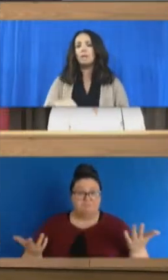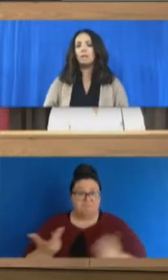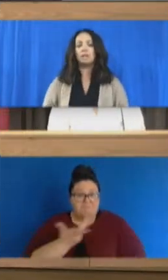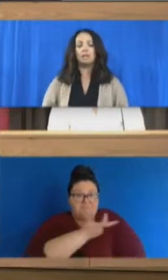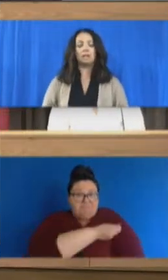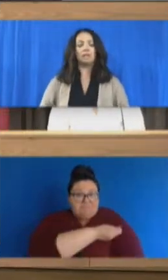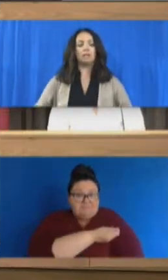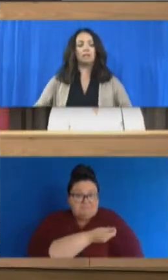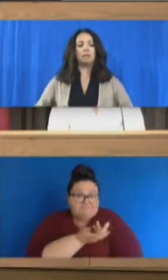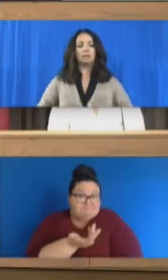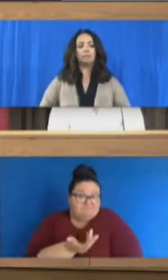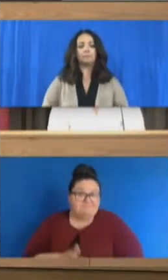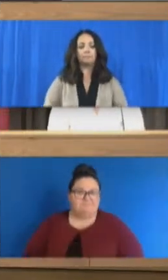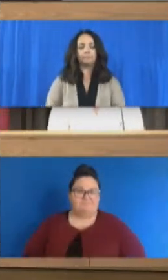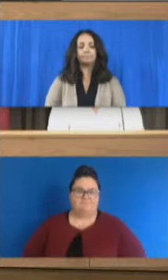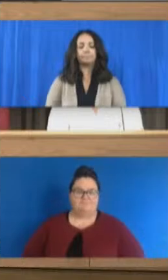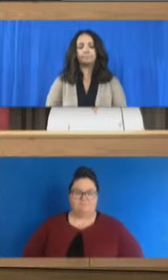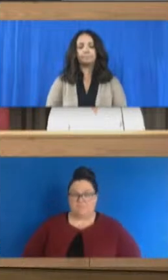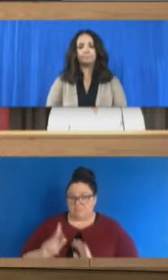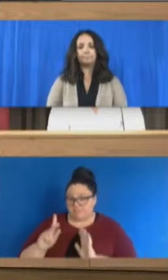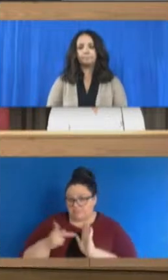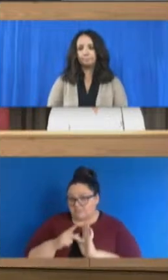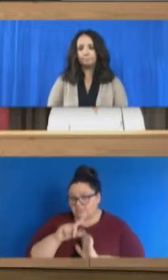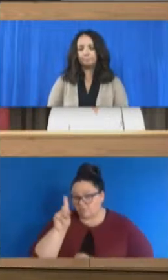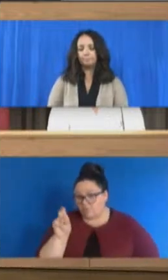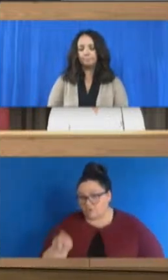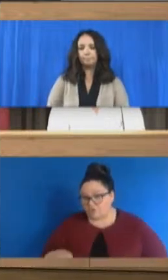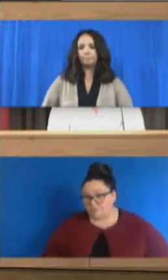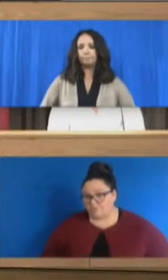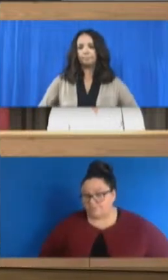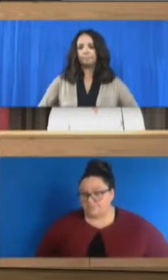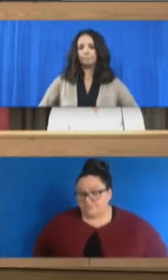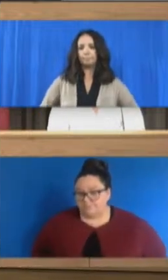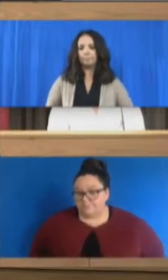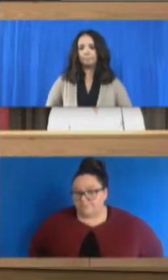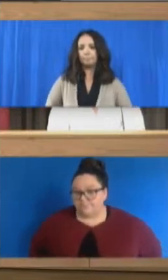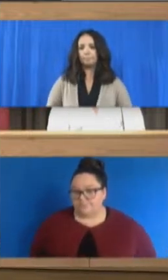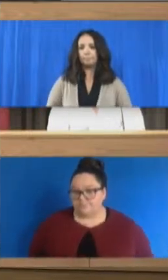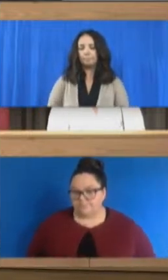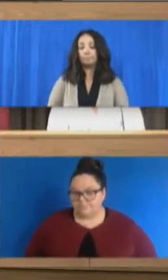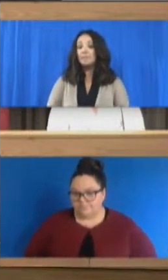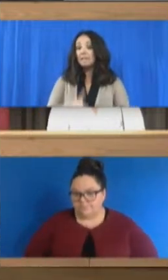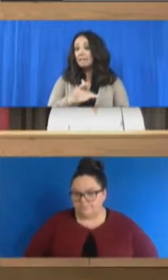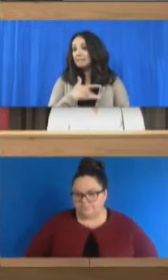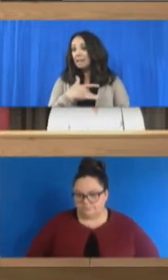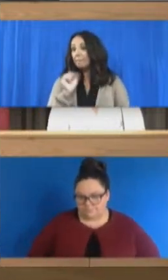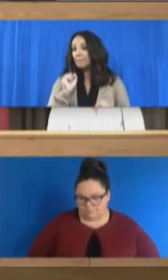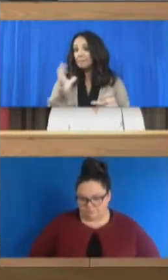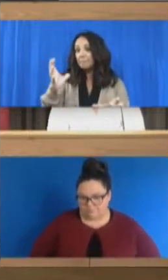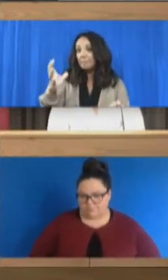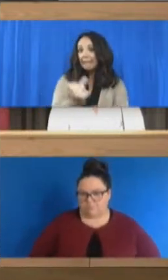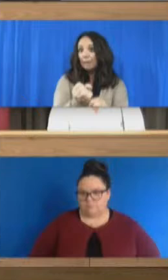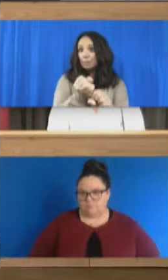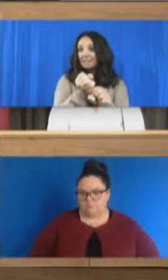s'inscrivent puis se présentent à des cliniques sans rendez-vous aussi.